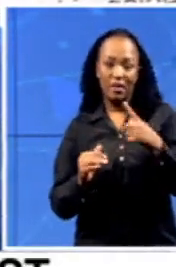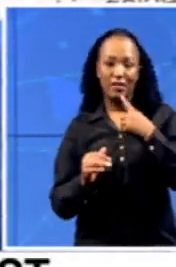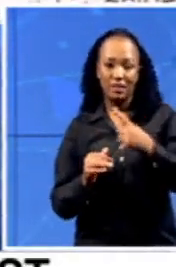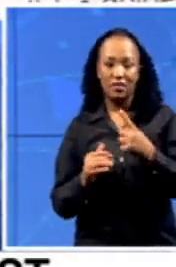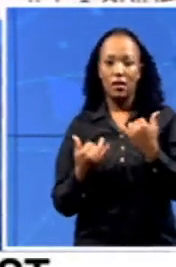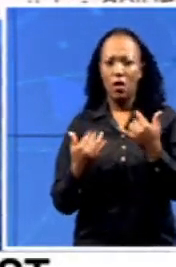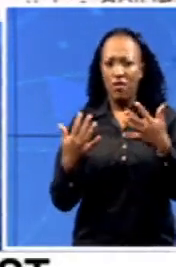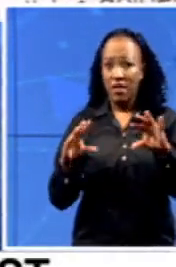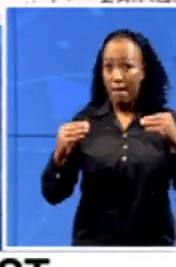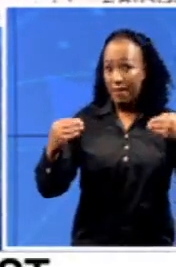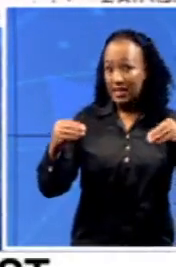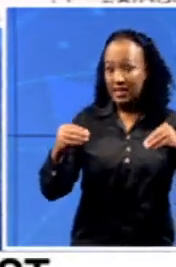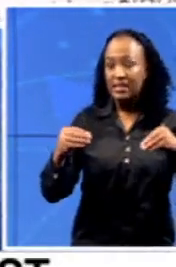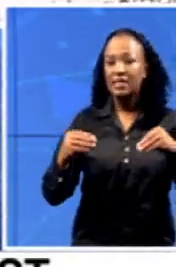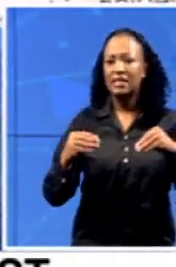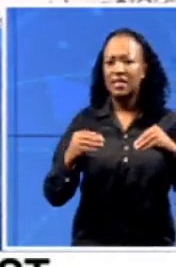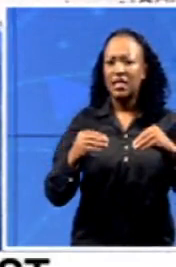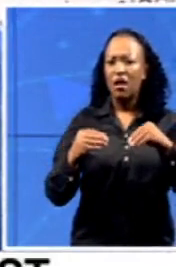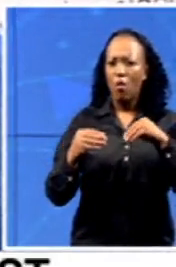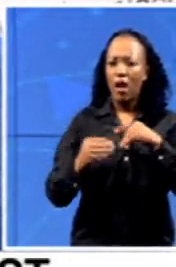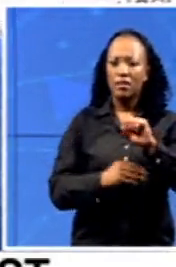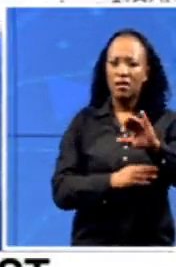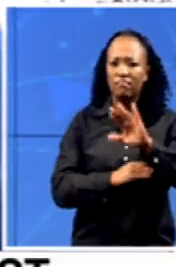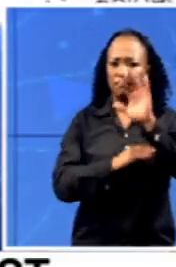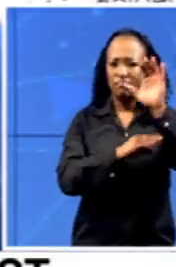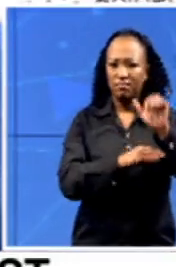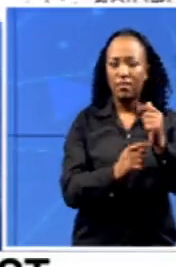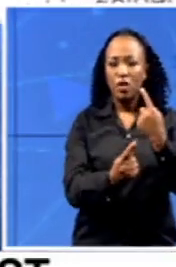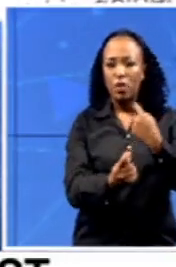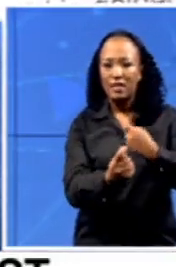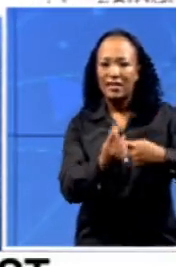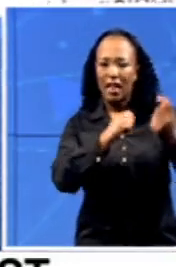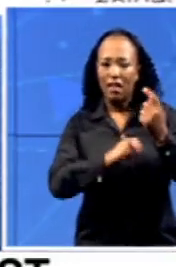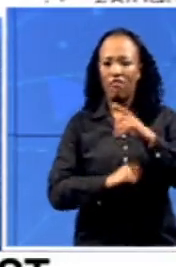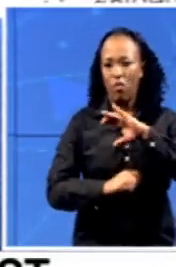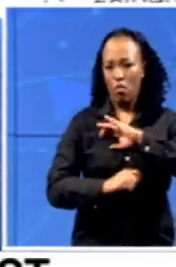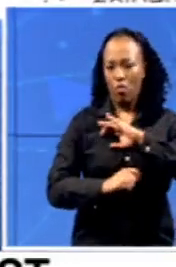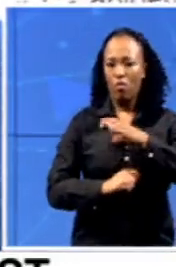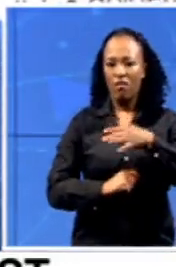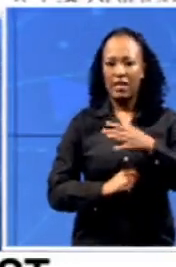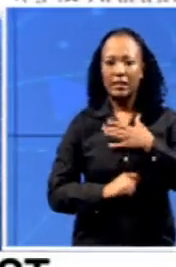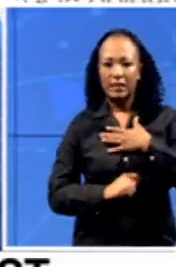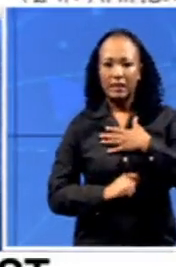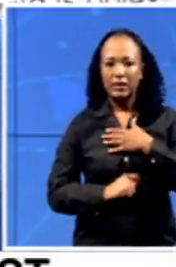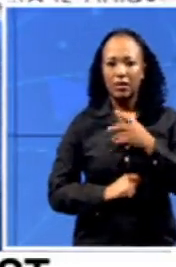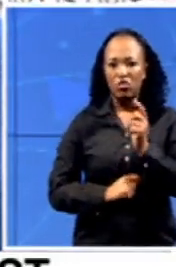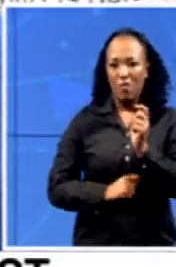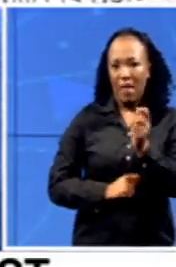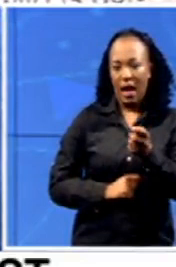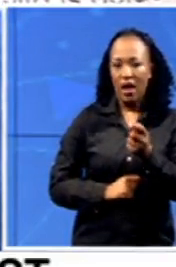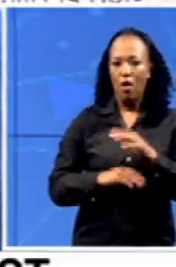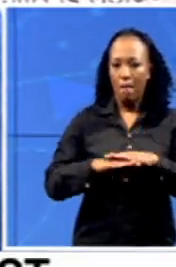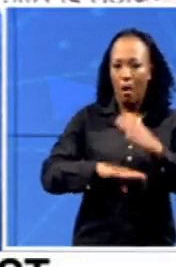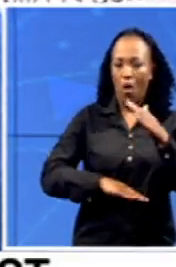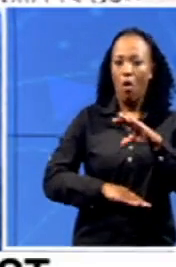we reinvented our business to sell B2B to the South African travel agent, to sell to the consumer. And we've had to incentivize them by paying them higher